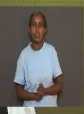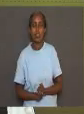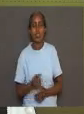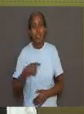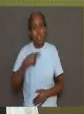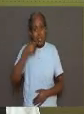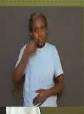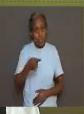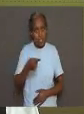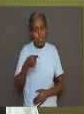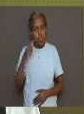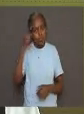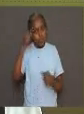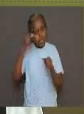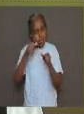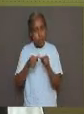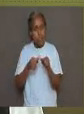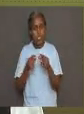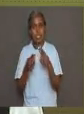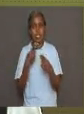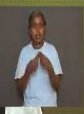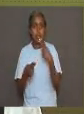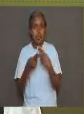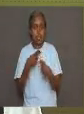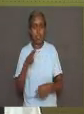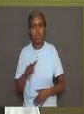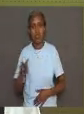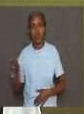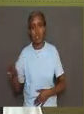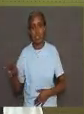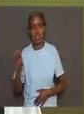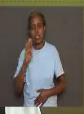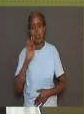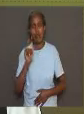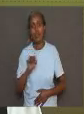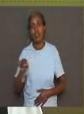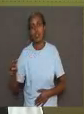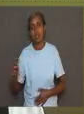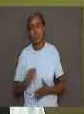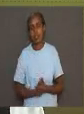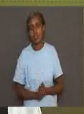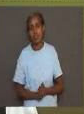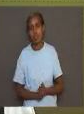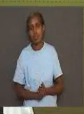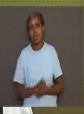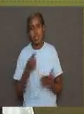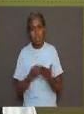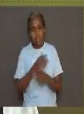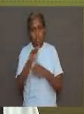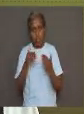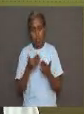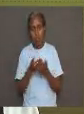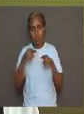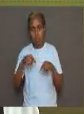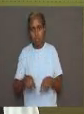tell that you remember the multiplication of vectors by scalars. That is all for